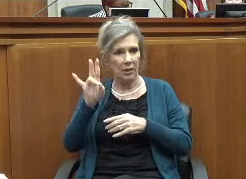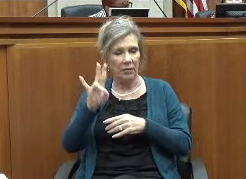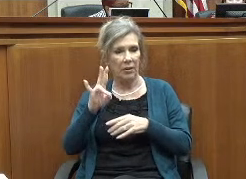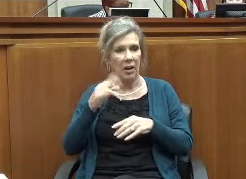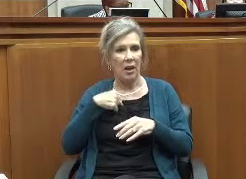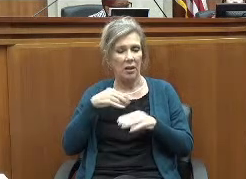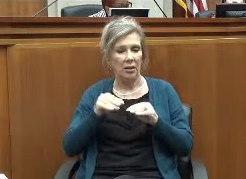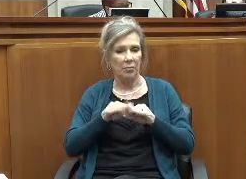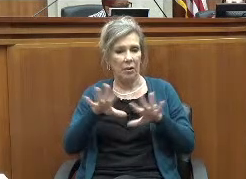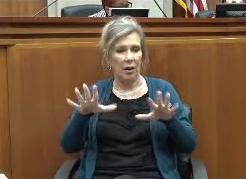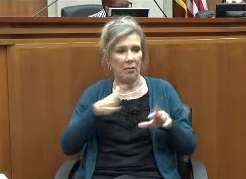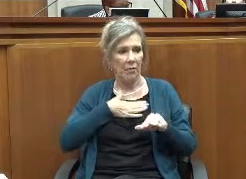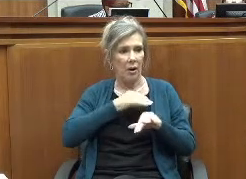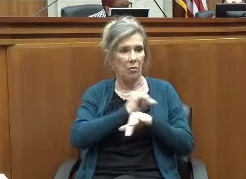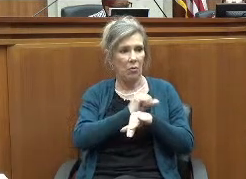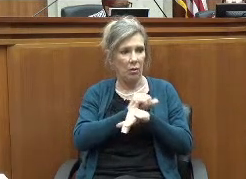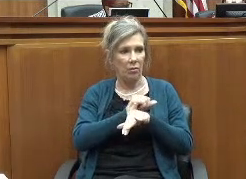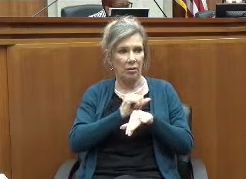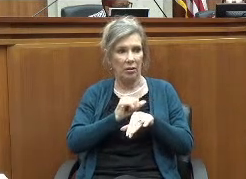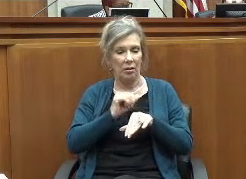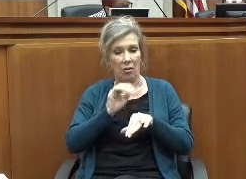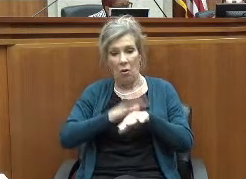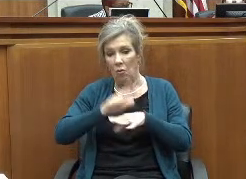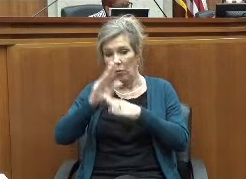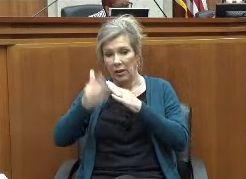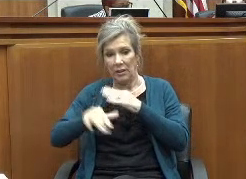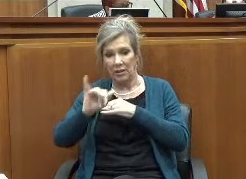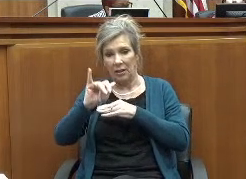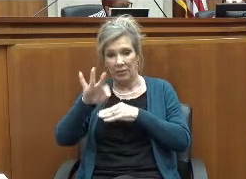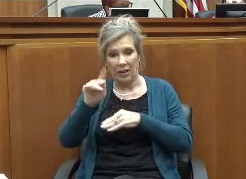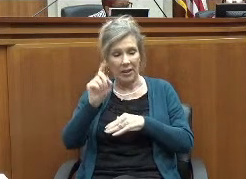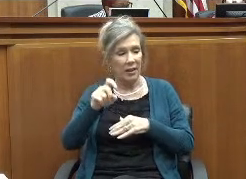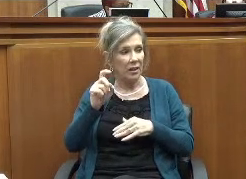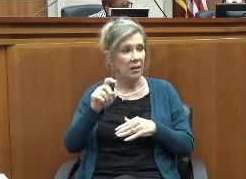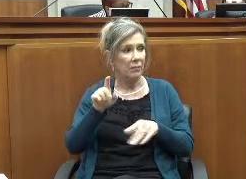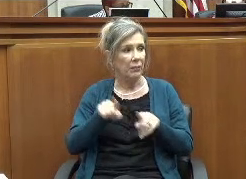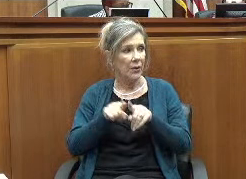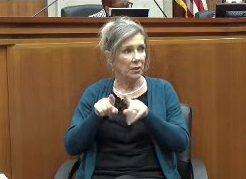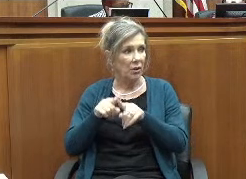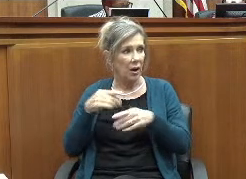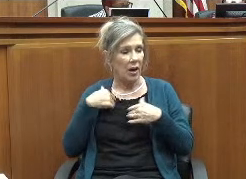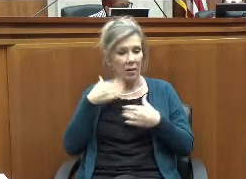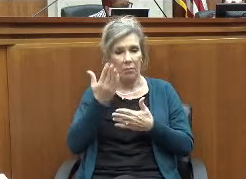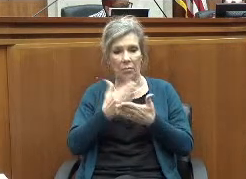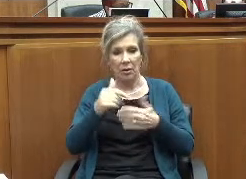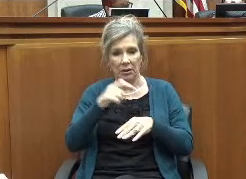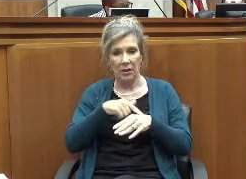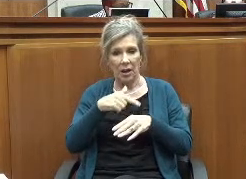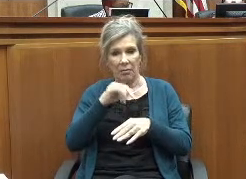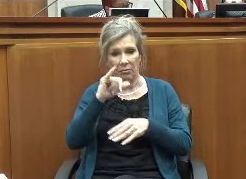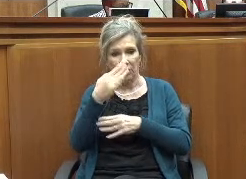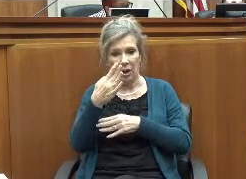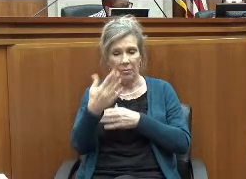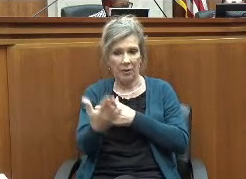my work even during weekends if needed. It also allowed me to have a part-time job in the mornings,